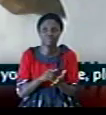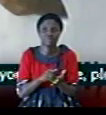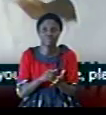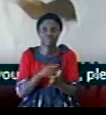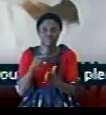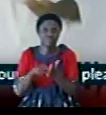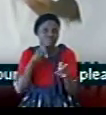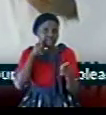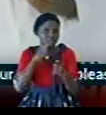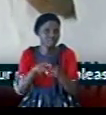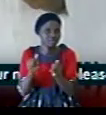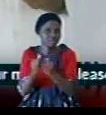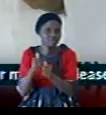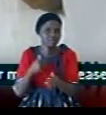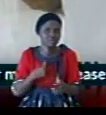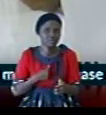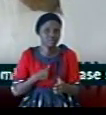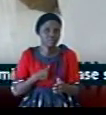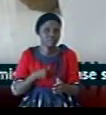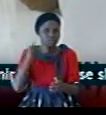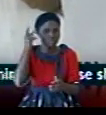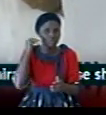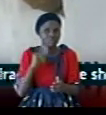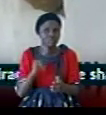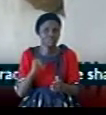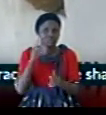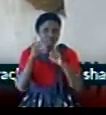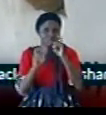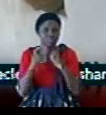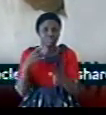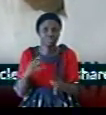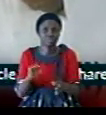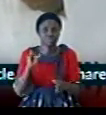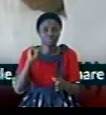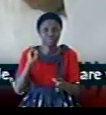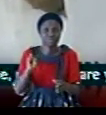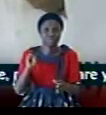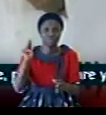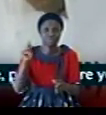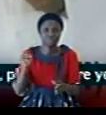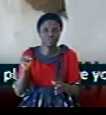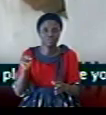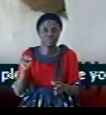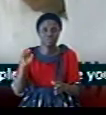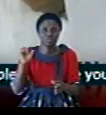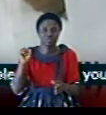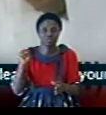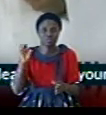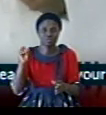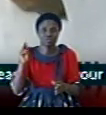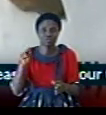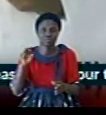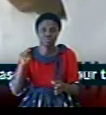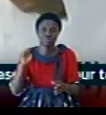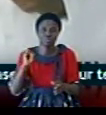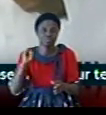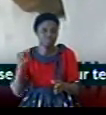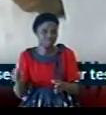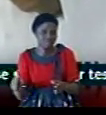sister that was diagnosed of insomnia 2 years ago at the neuropsychiatry